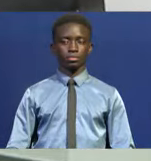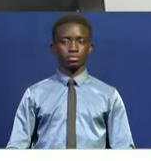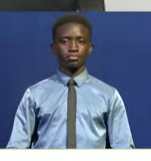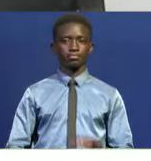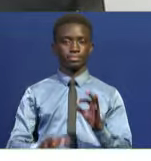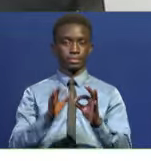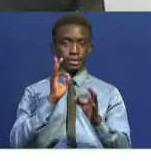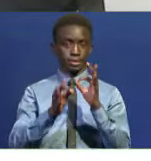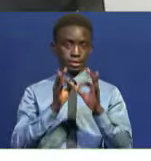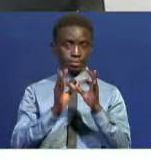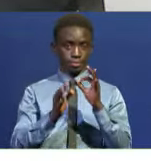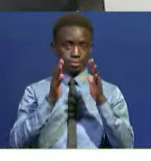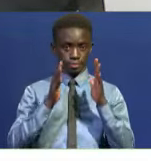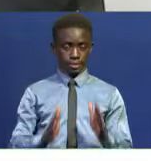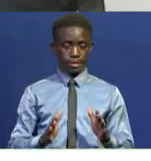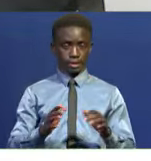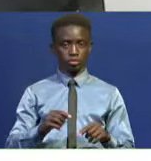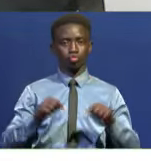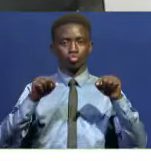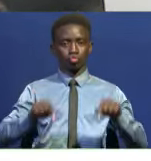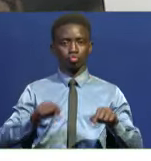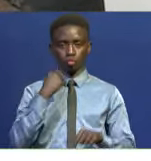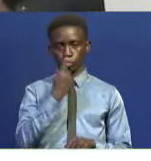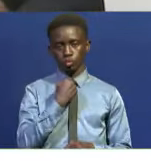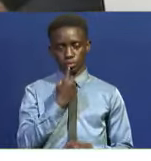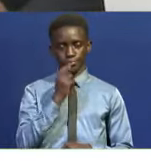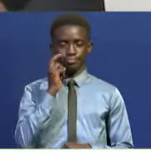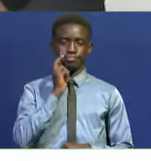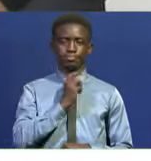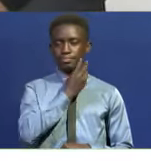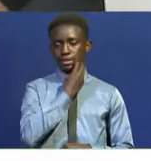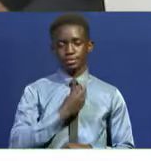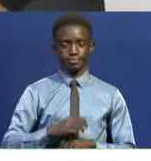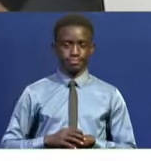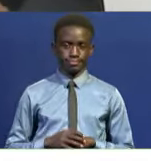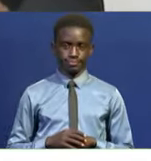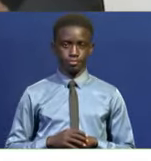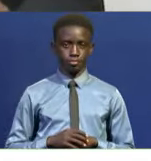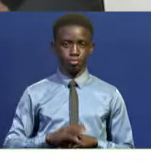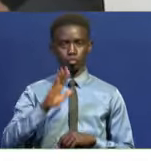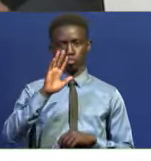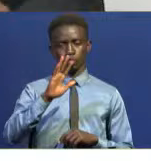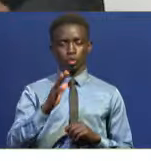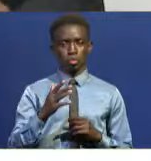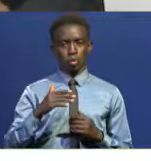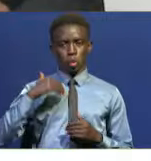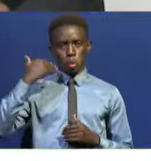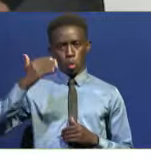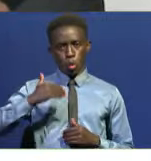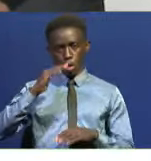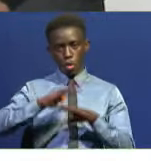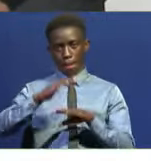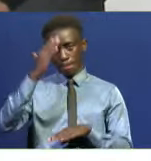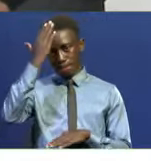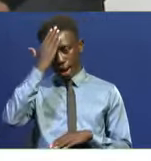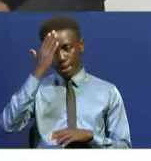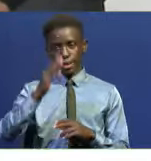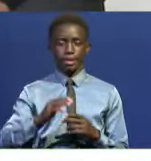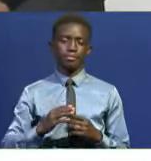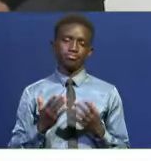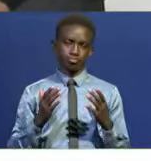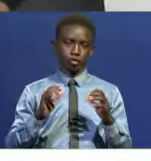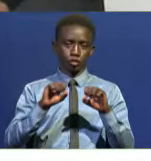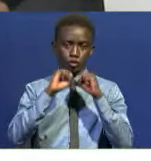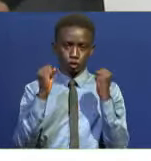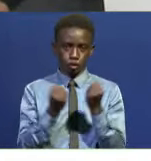Our sign language expert tonight is Brian Muraru. Join our Monday's conversation, our socials